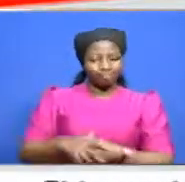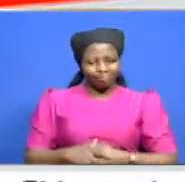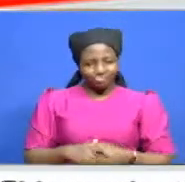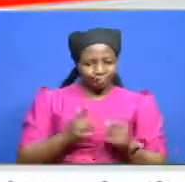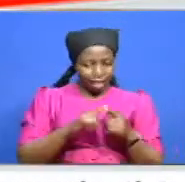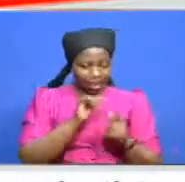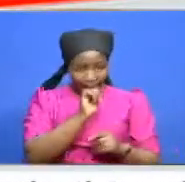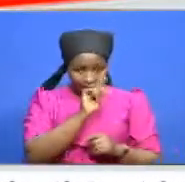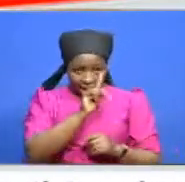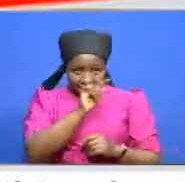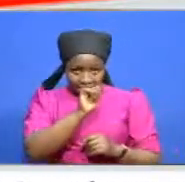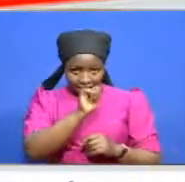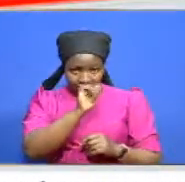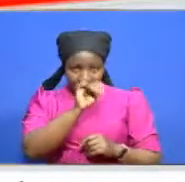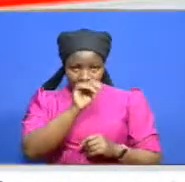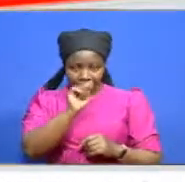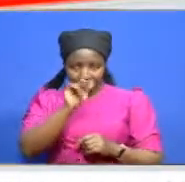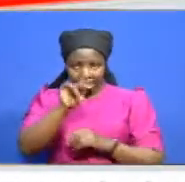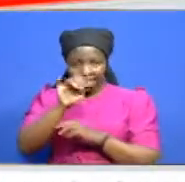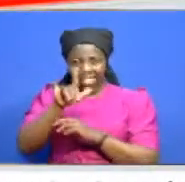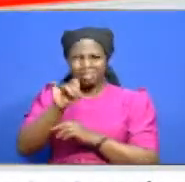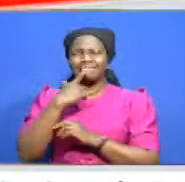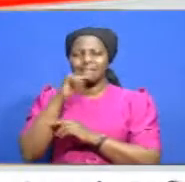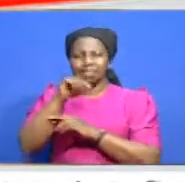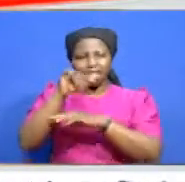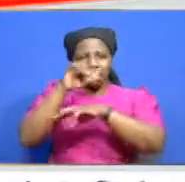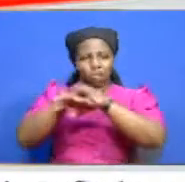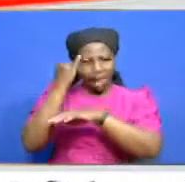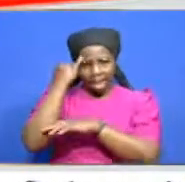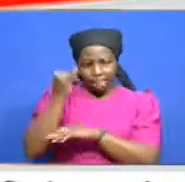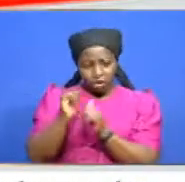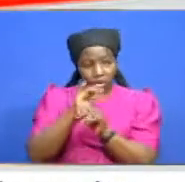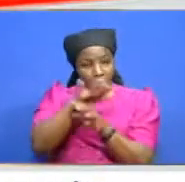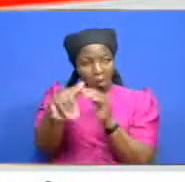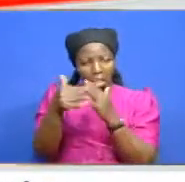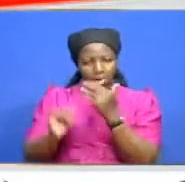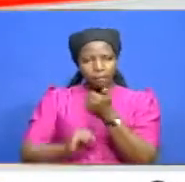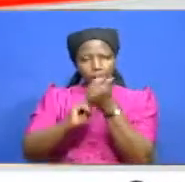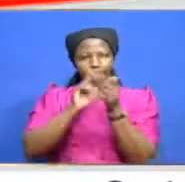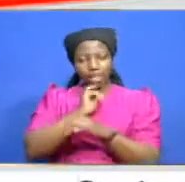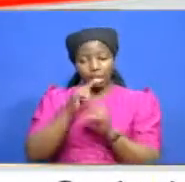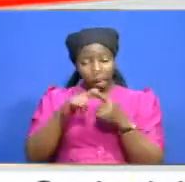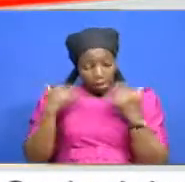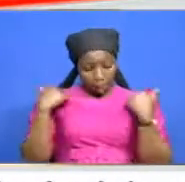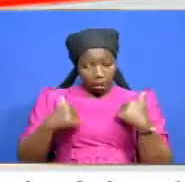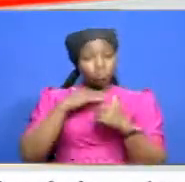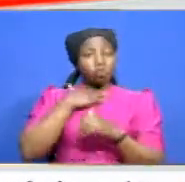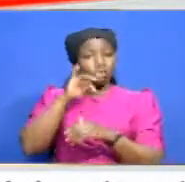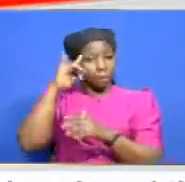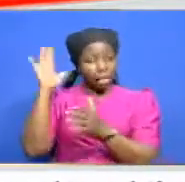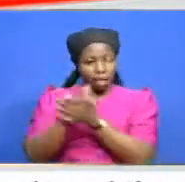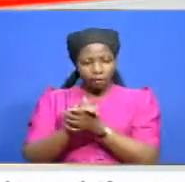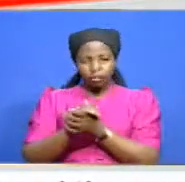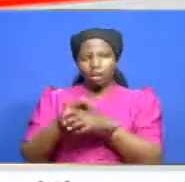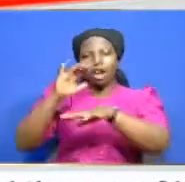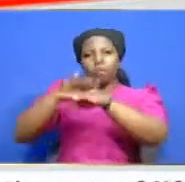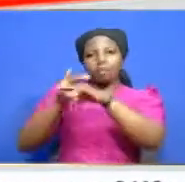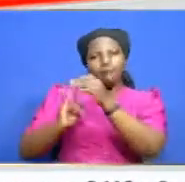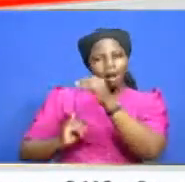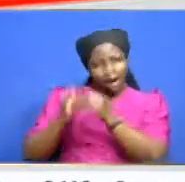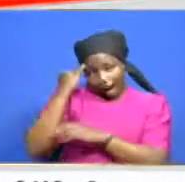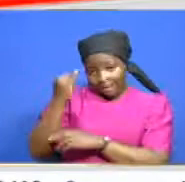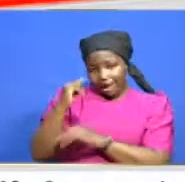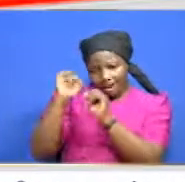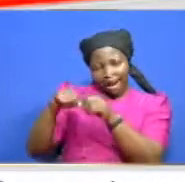idea, which we all supported. It was a good idea. But I want to believe that a good idea can always pave way for an